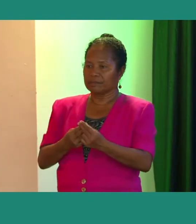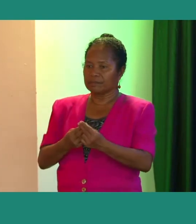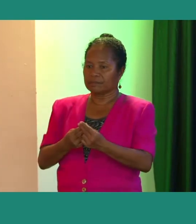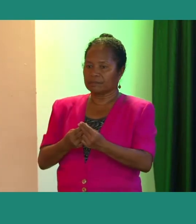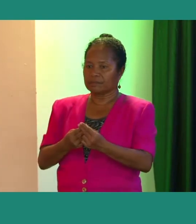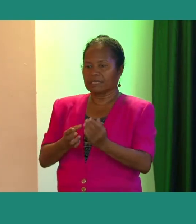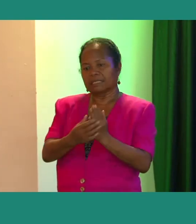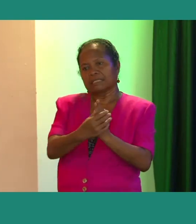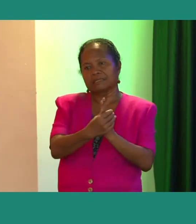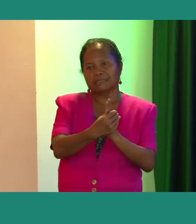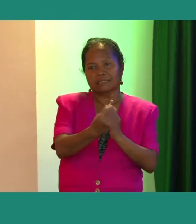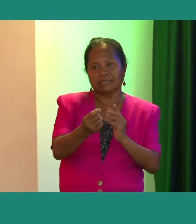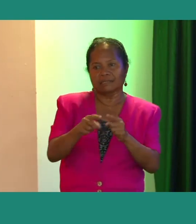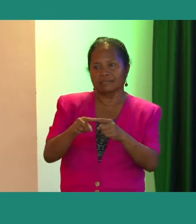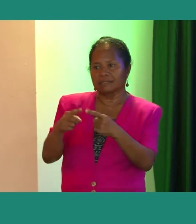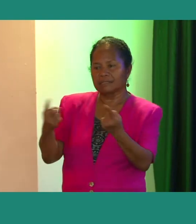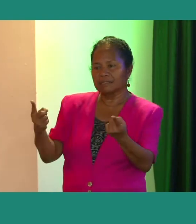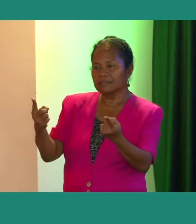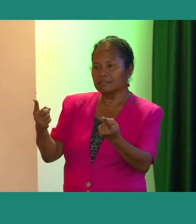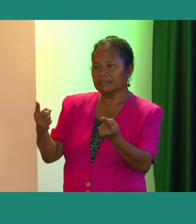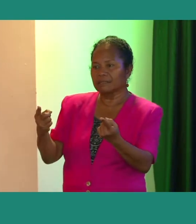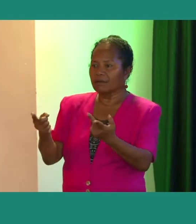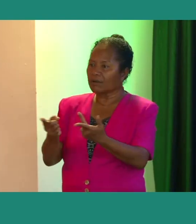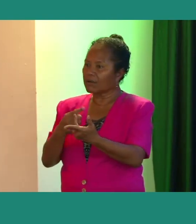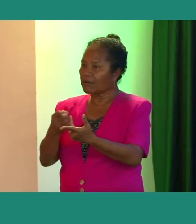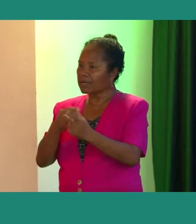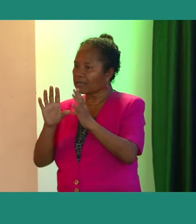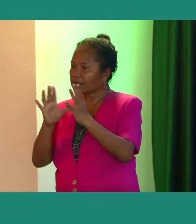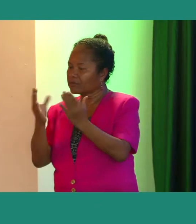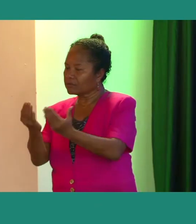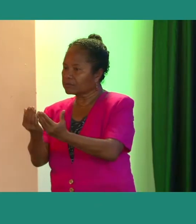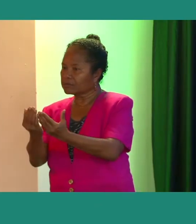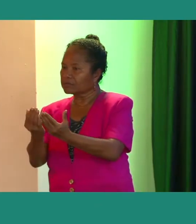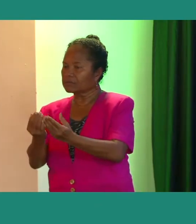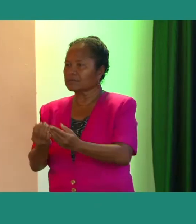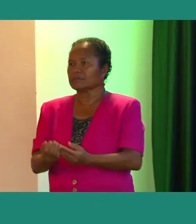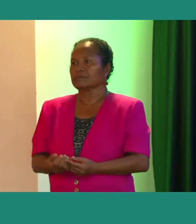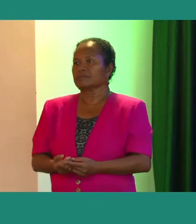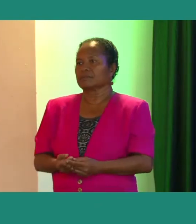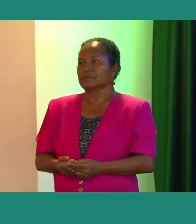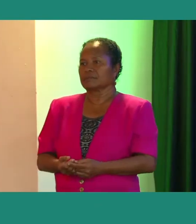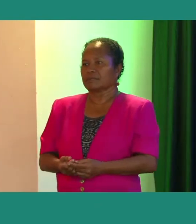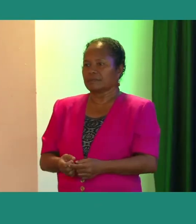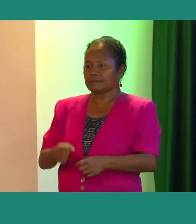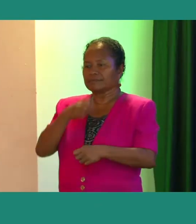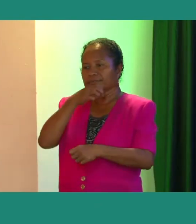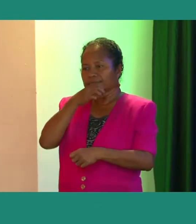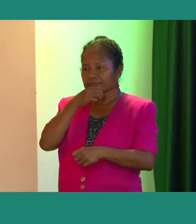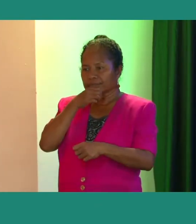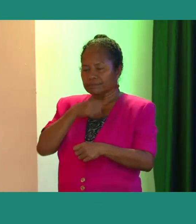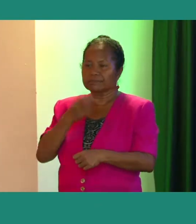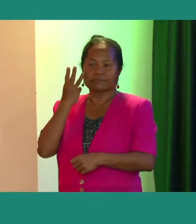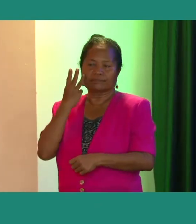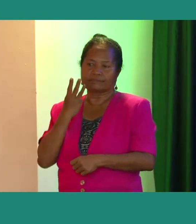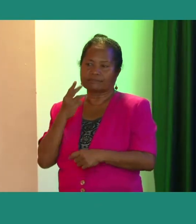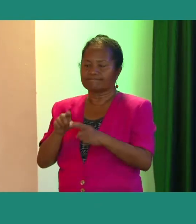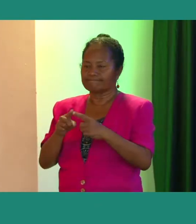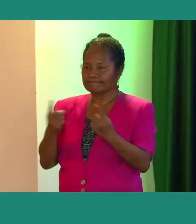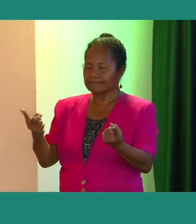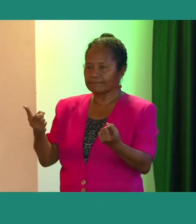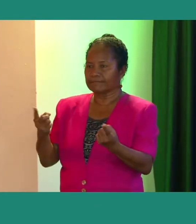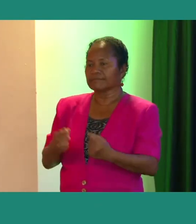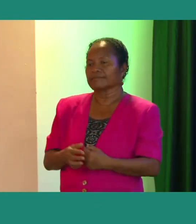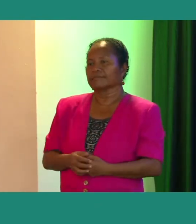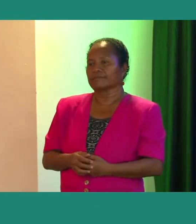abilities, ethnic groups, and also different genders. And so actually